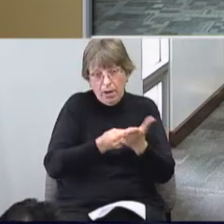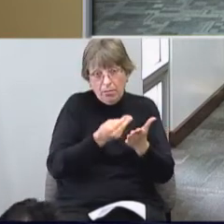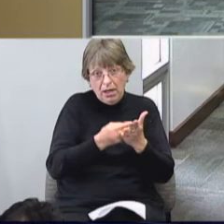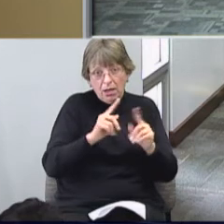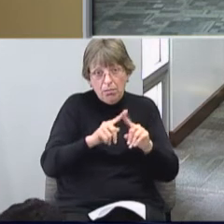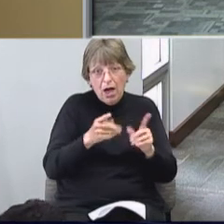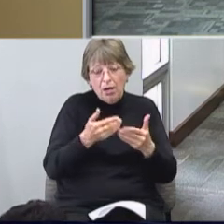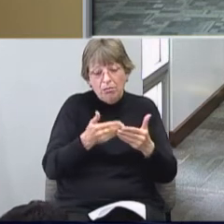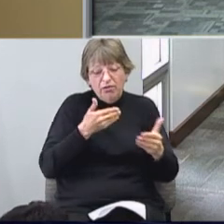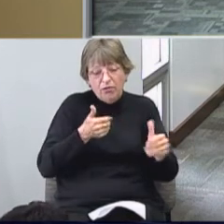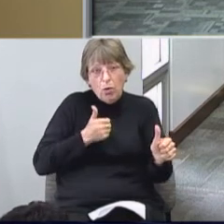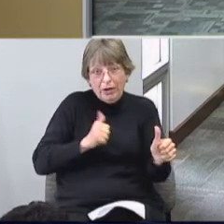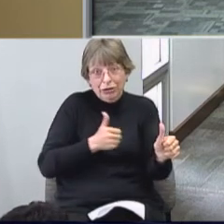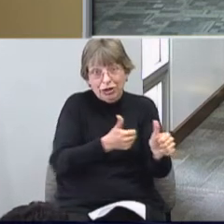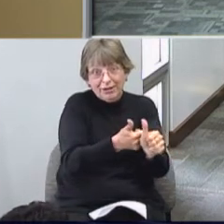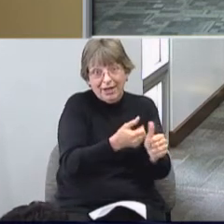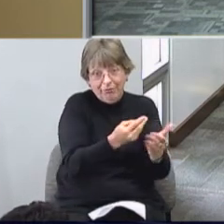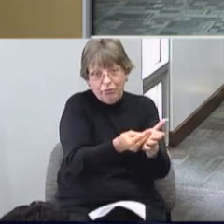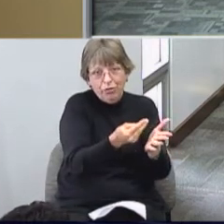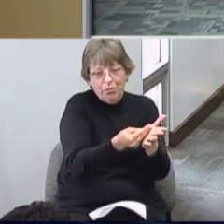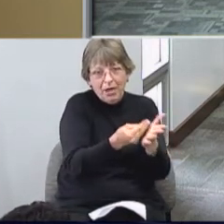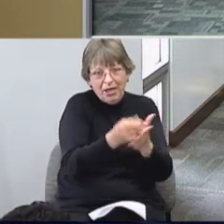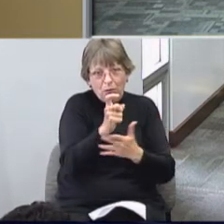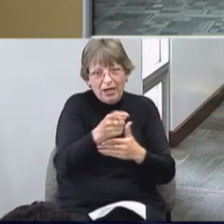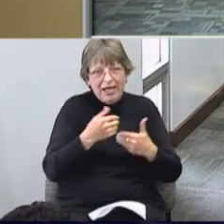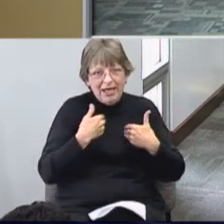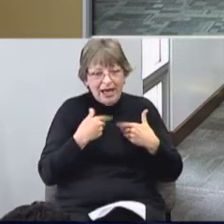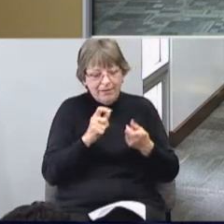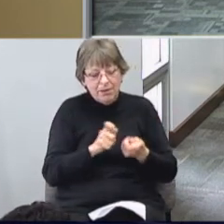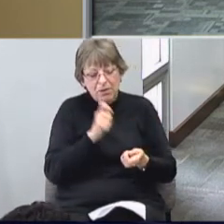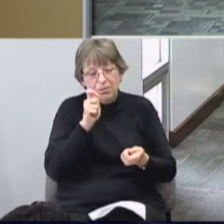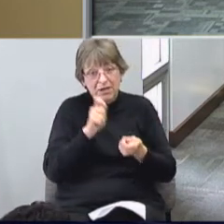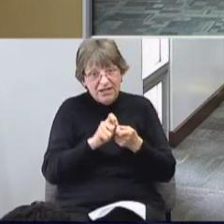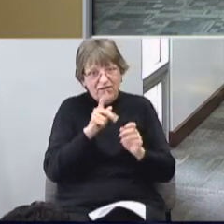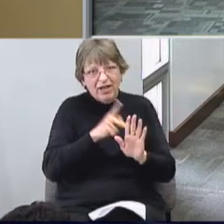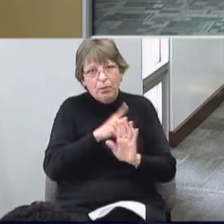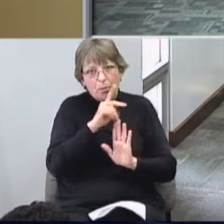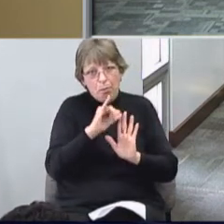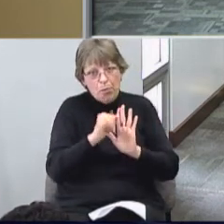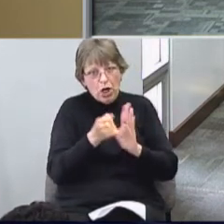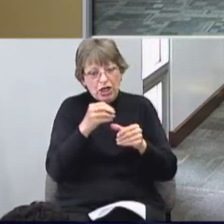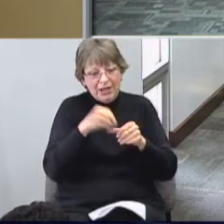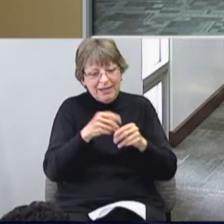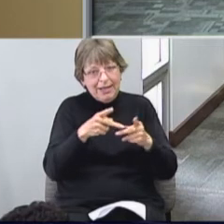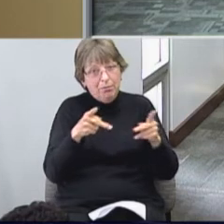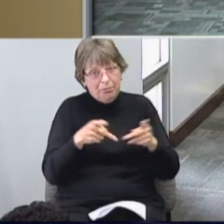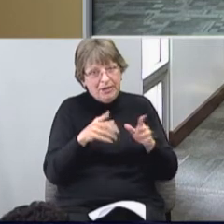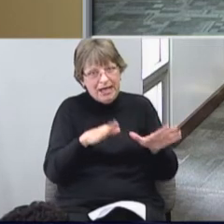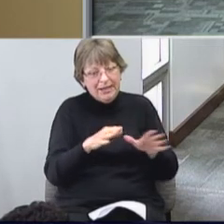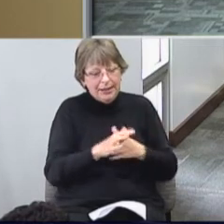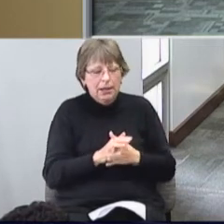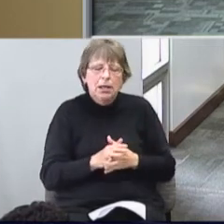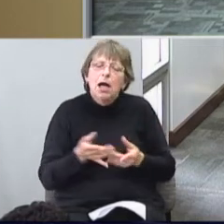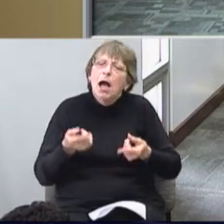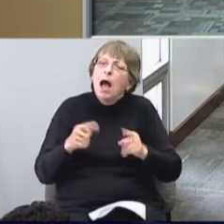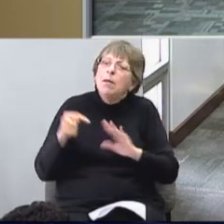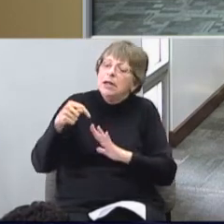those funds, we need to have some very specific projects in place. Will the downtown